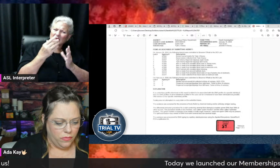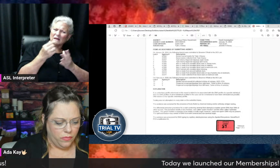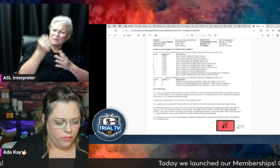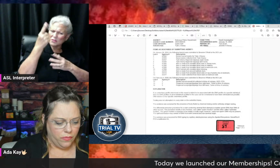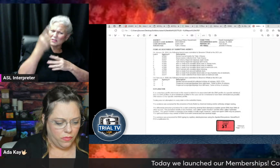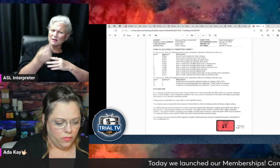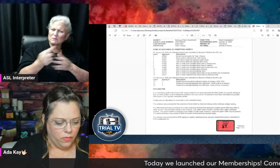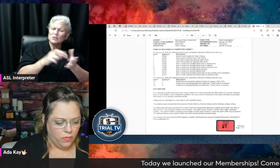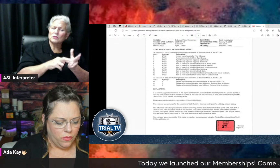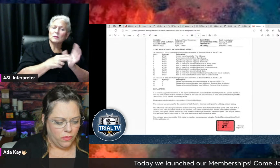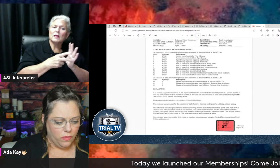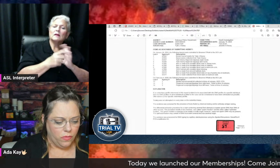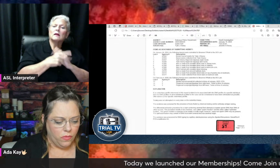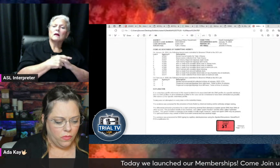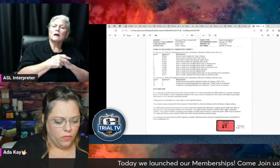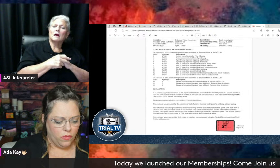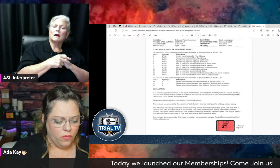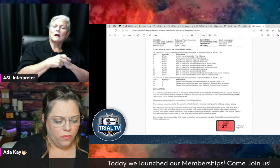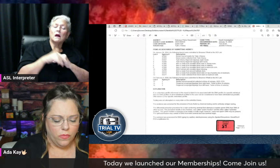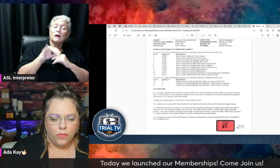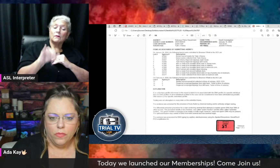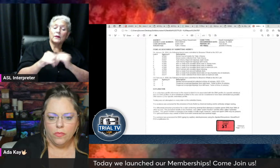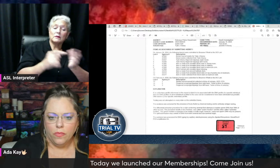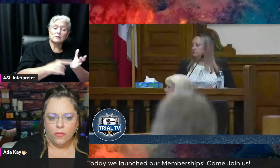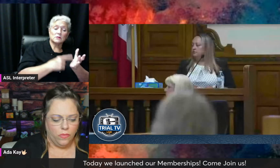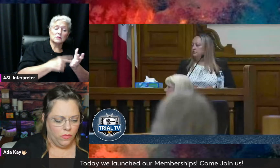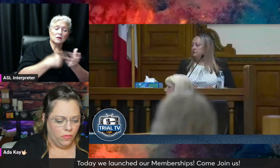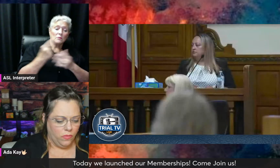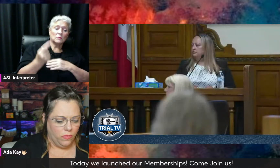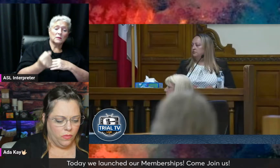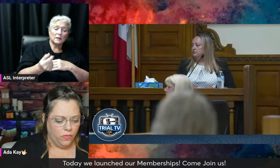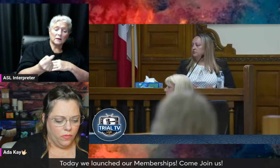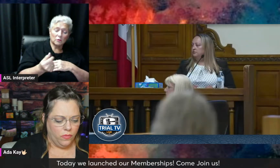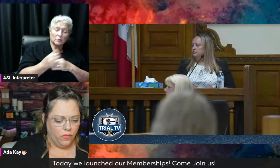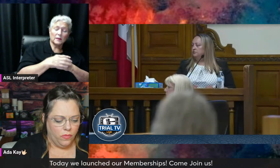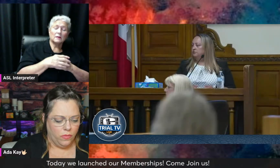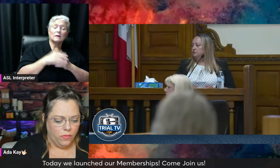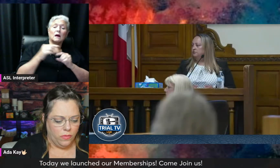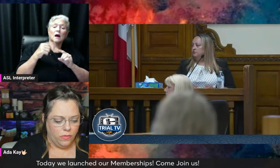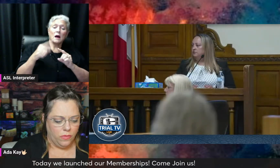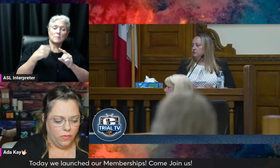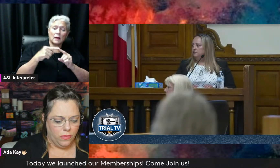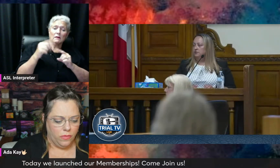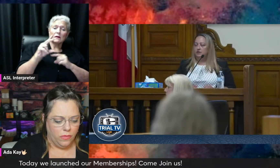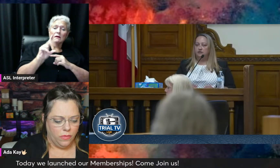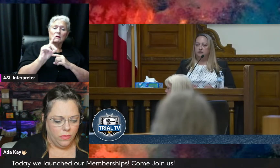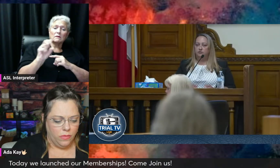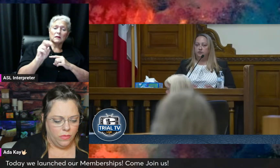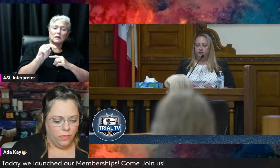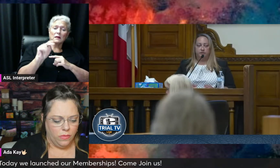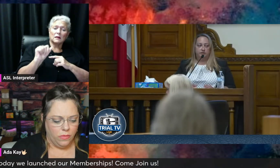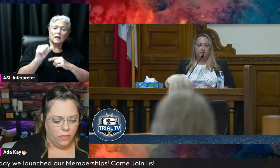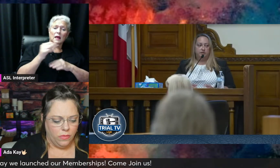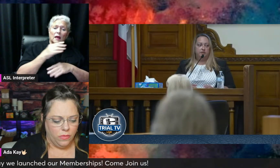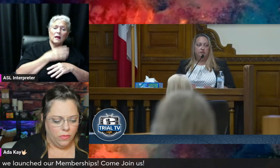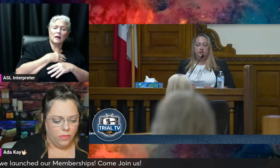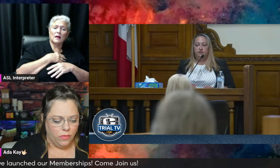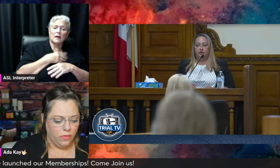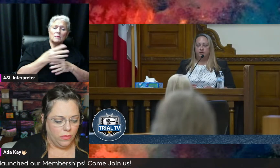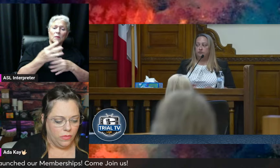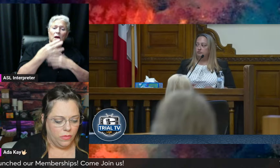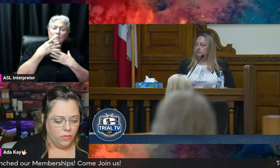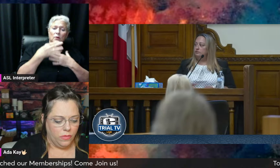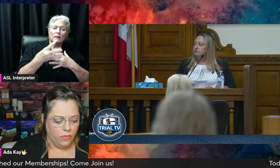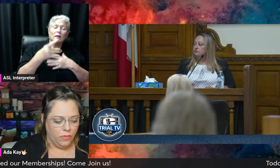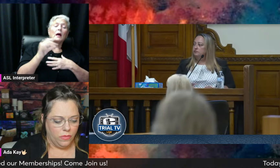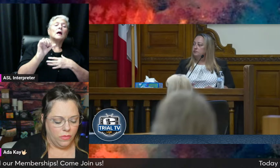there's even some small amount of DNA in the moisture in my breath, isn't there? Yes, that would be from the skin cells inside